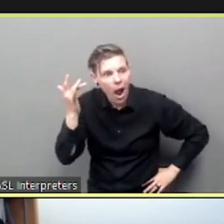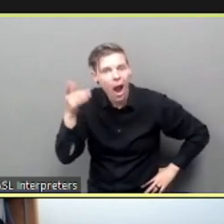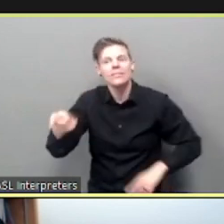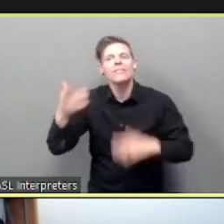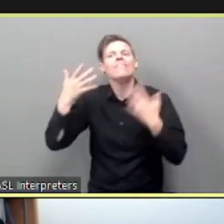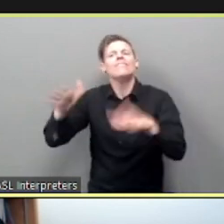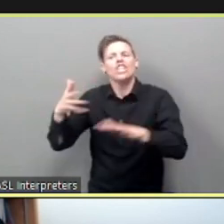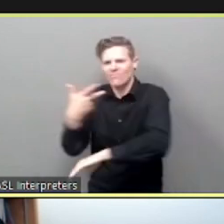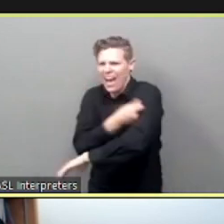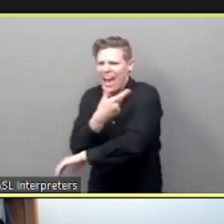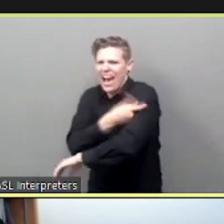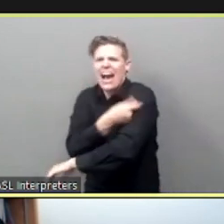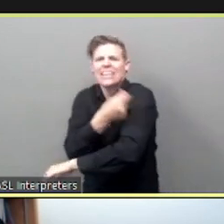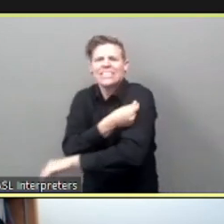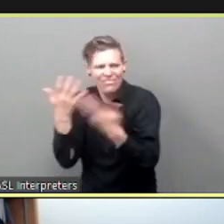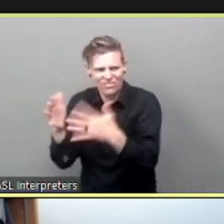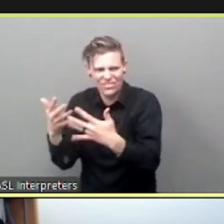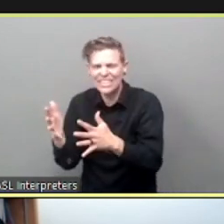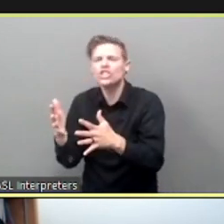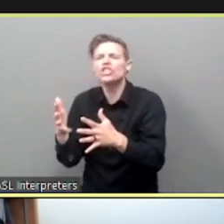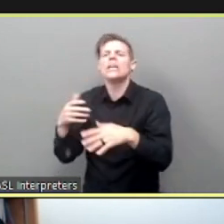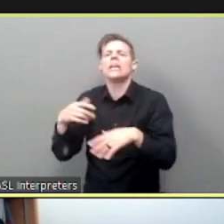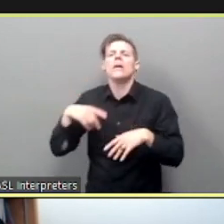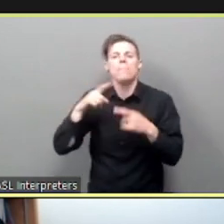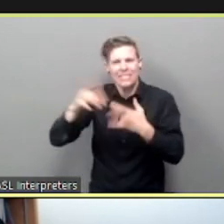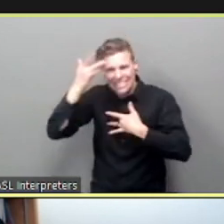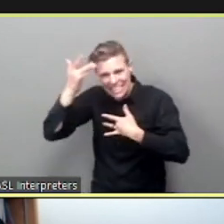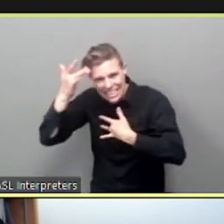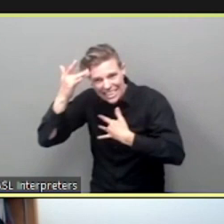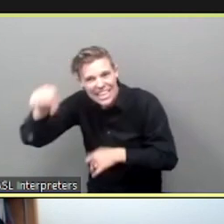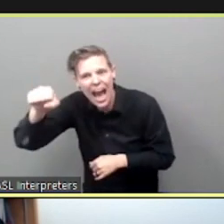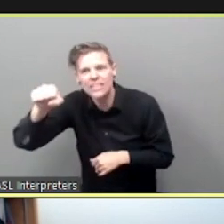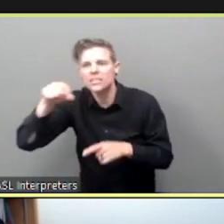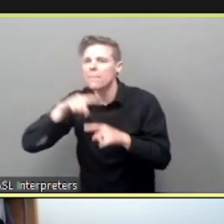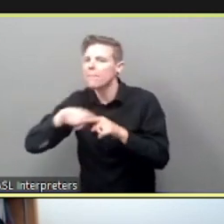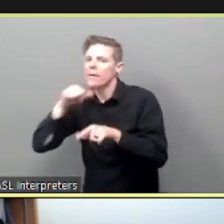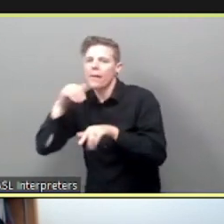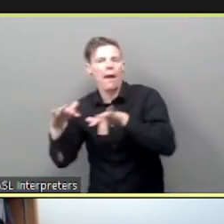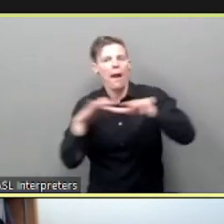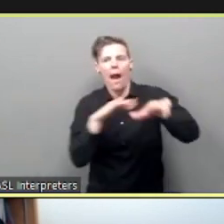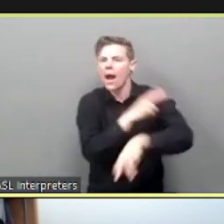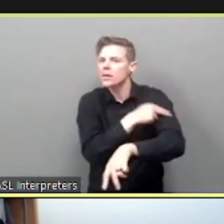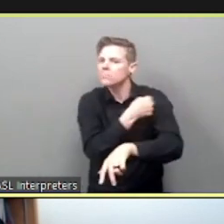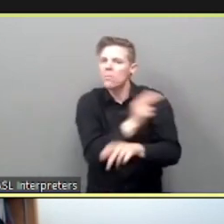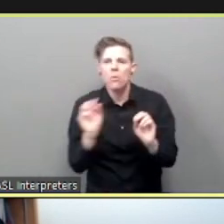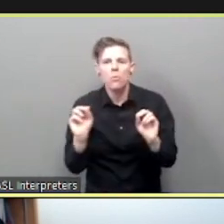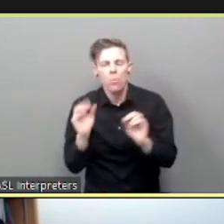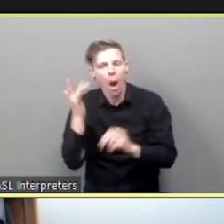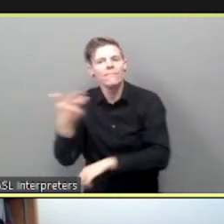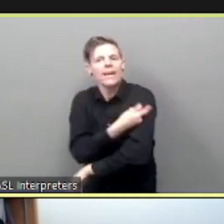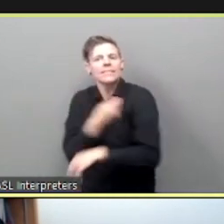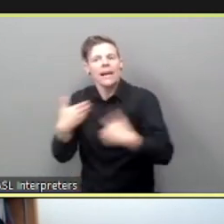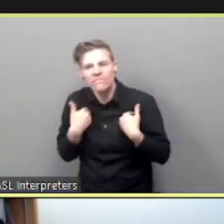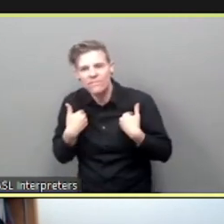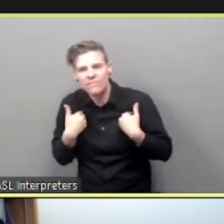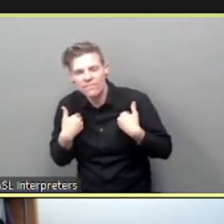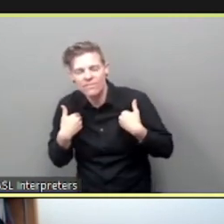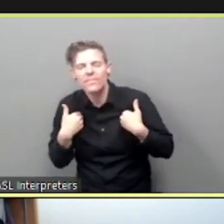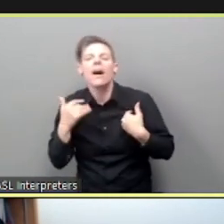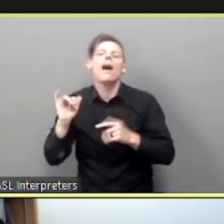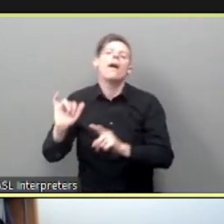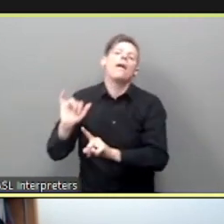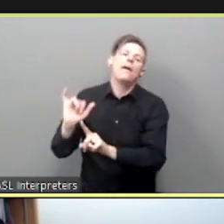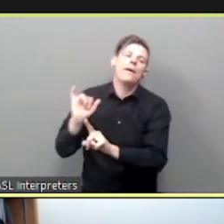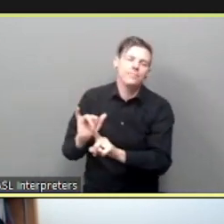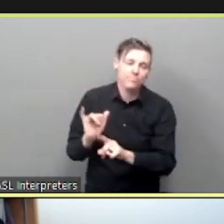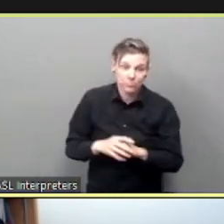uptake throughout the United Kingdom. So let's go ahead and move on. So from globally, we're